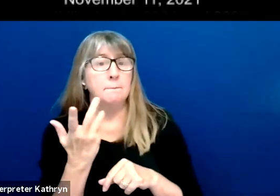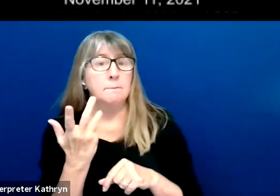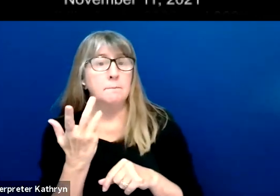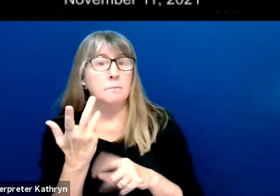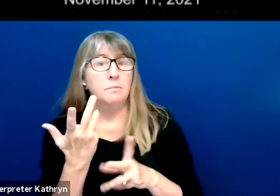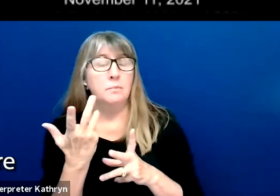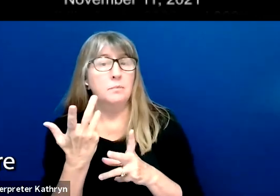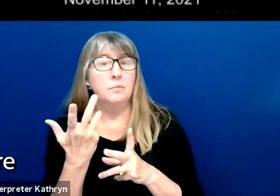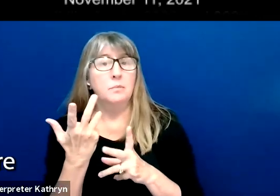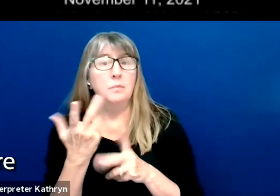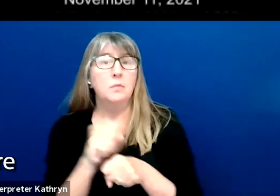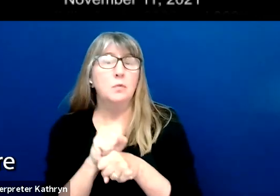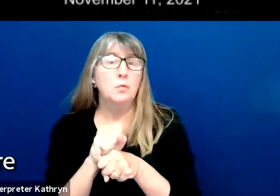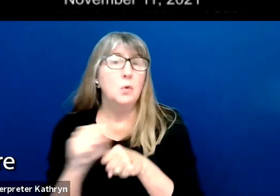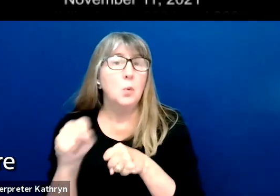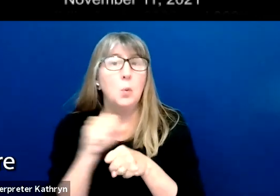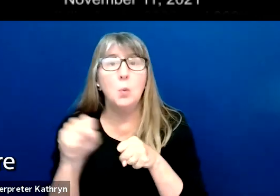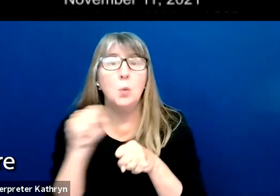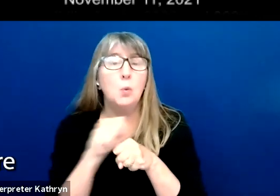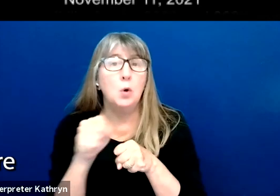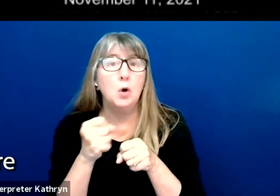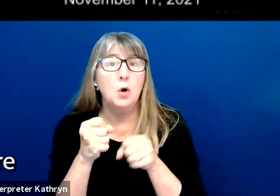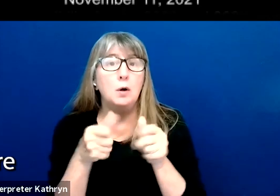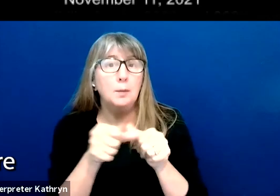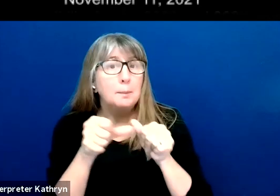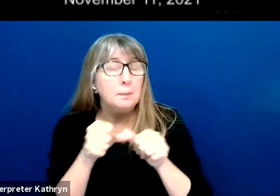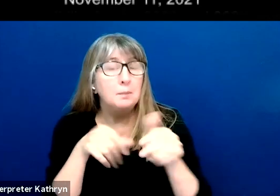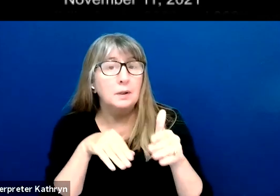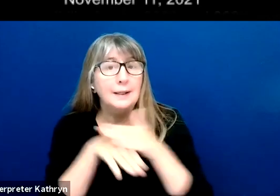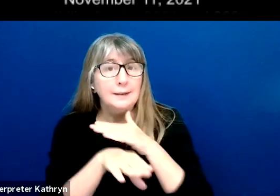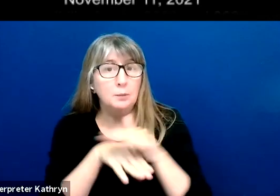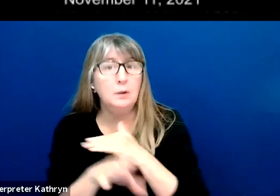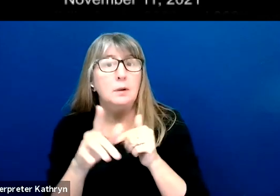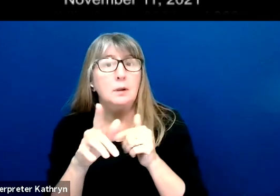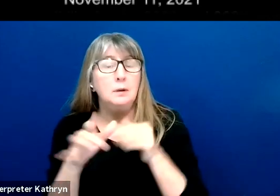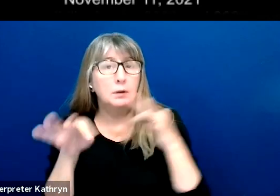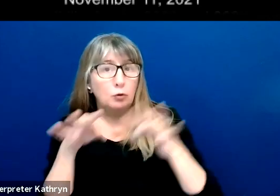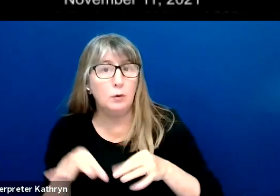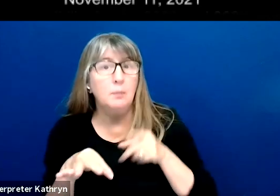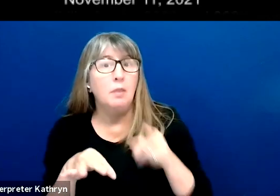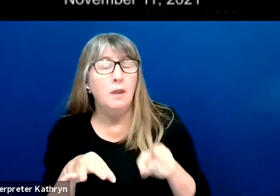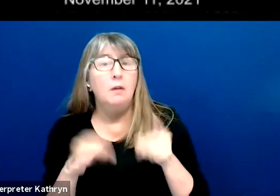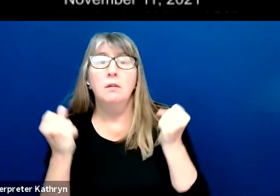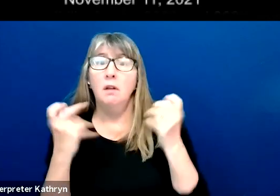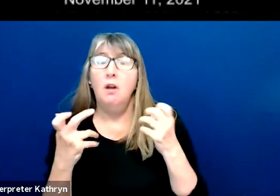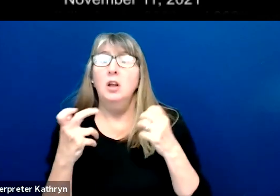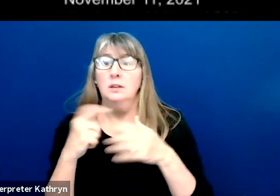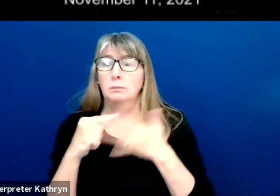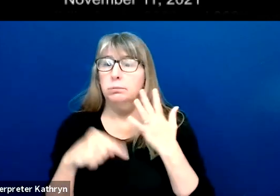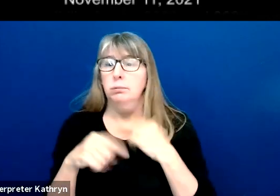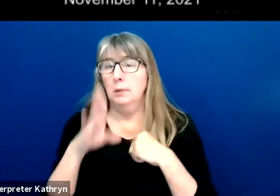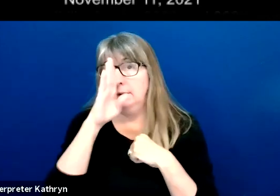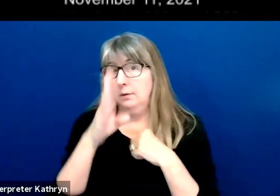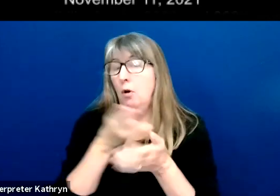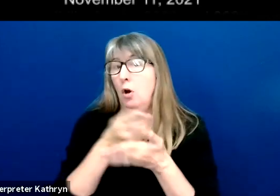workplace accessibility. Lots of stuff being described there. I will, quite candidly, there are some